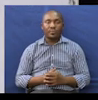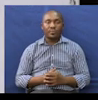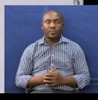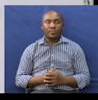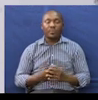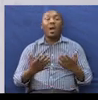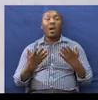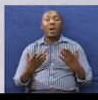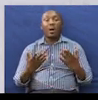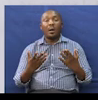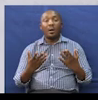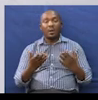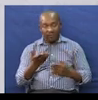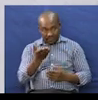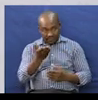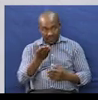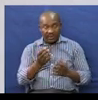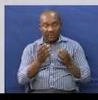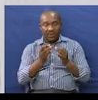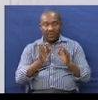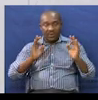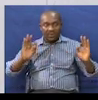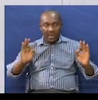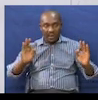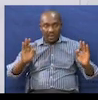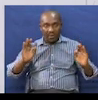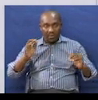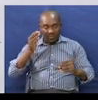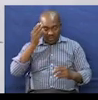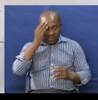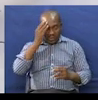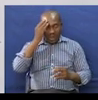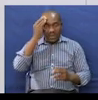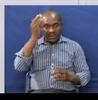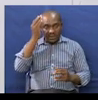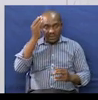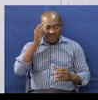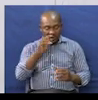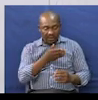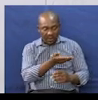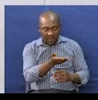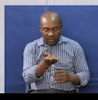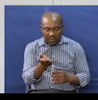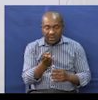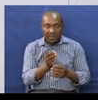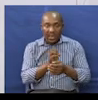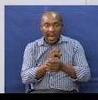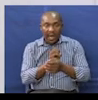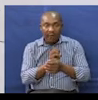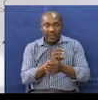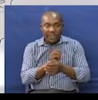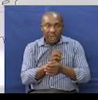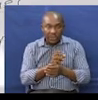It is better for us to understand these characteristics, features of each